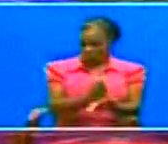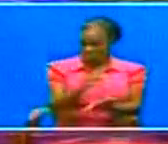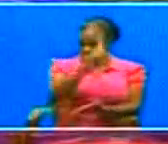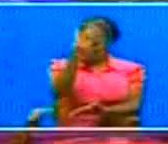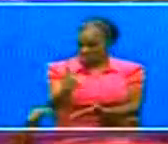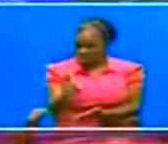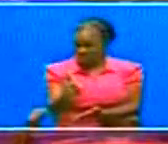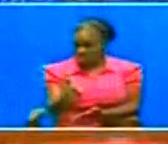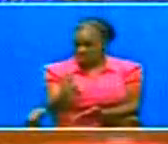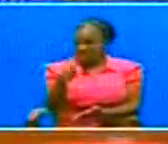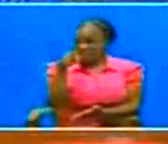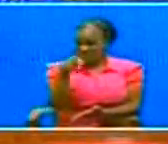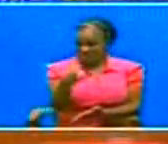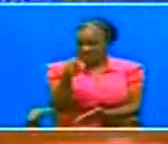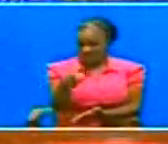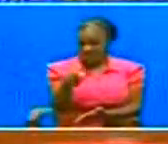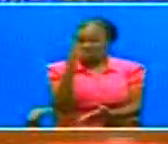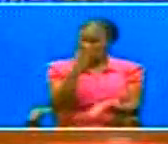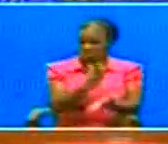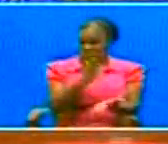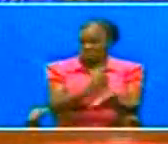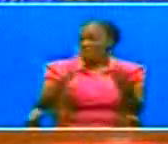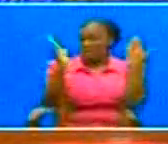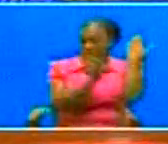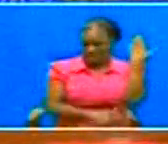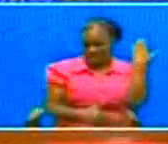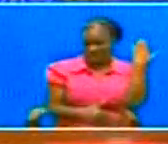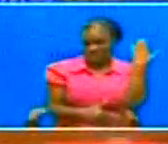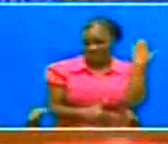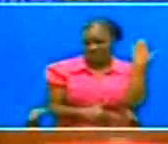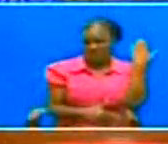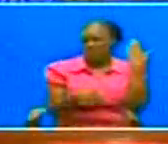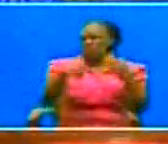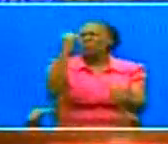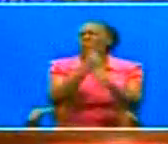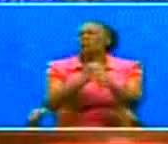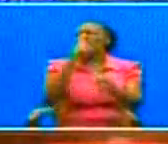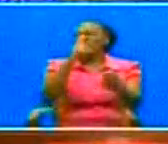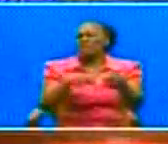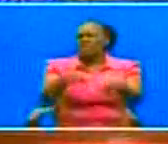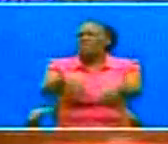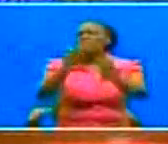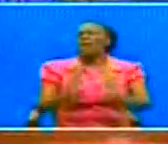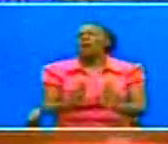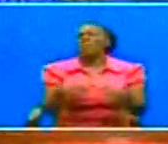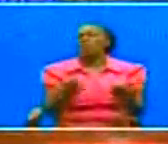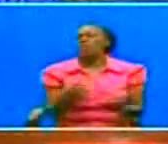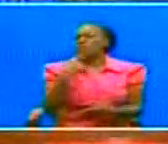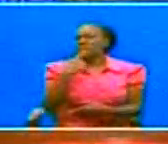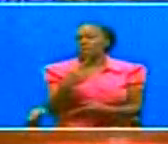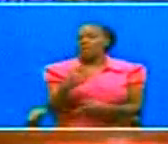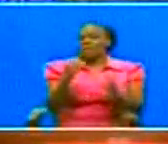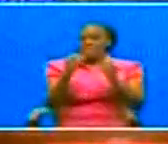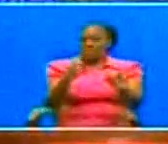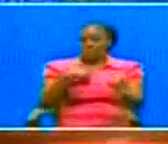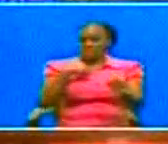It is that cutthroat, is it? Yeah. It is that nasty. Mm. Yeah. So what did you do? Did you want to give up? Did you want to say, you know what, if I'm going